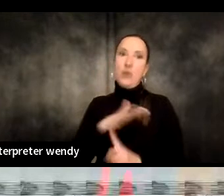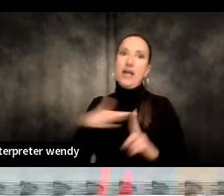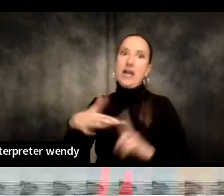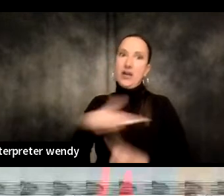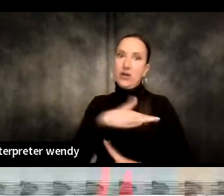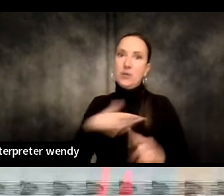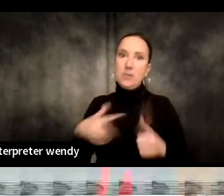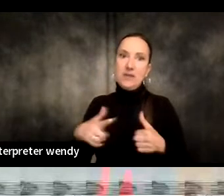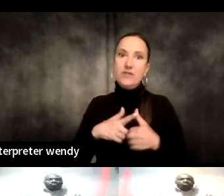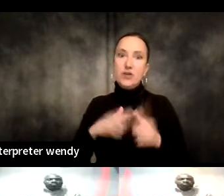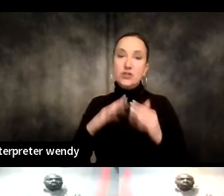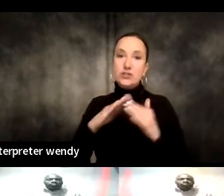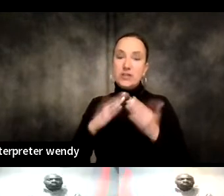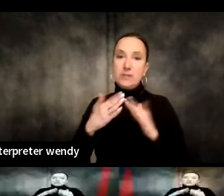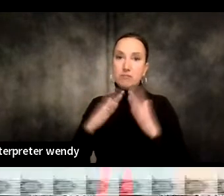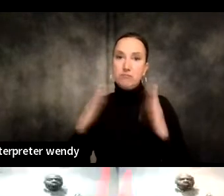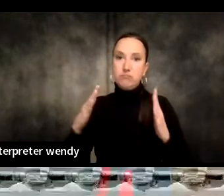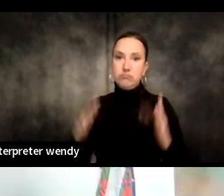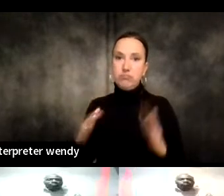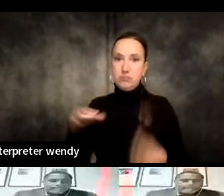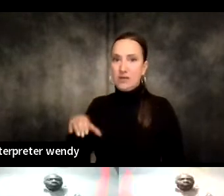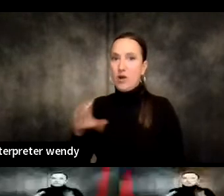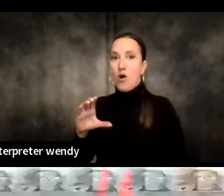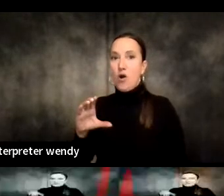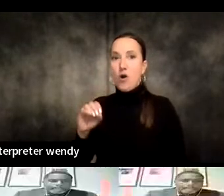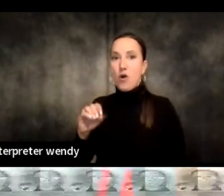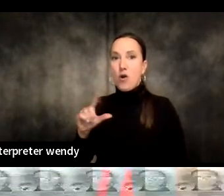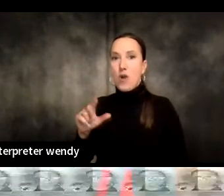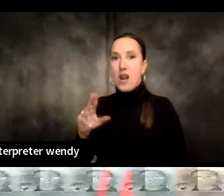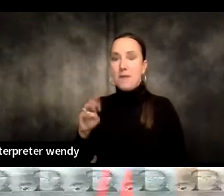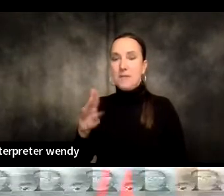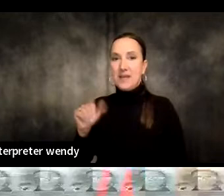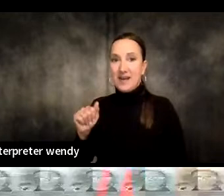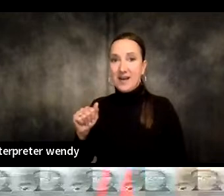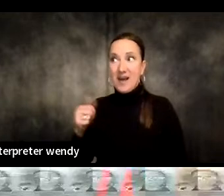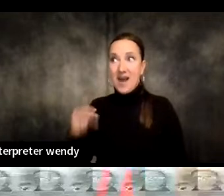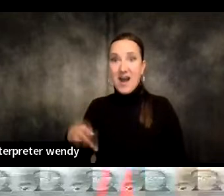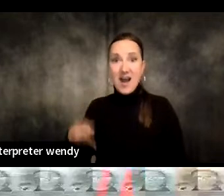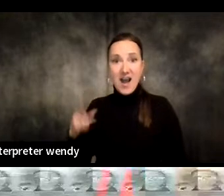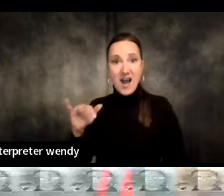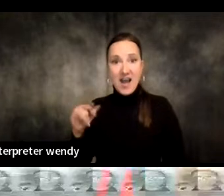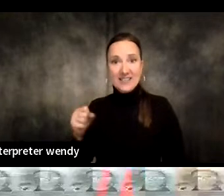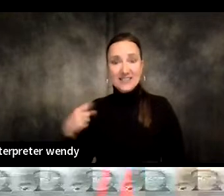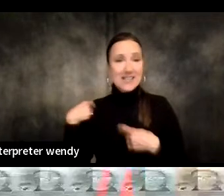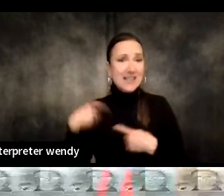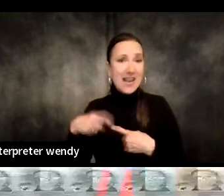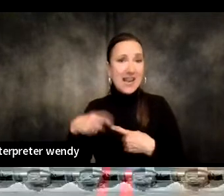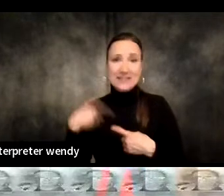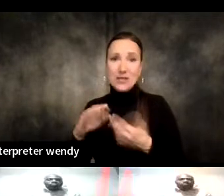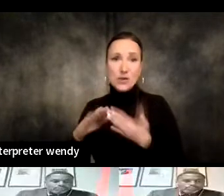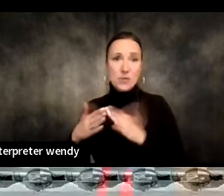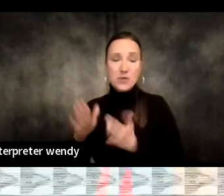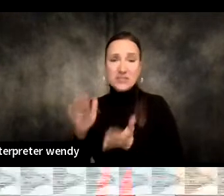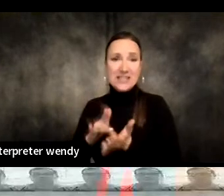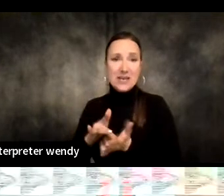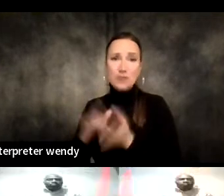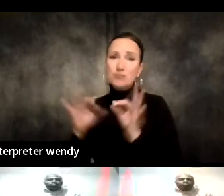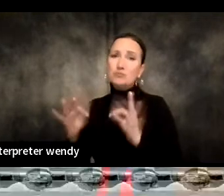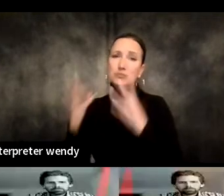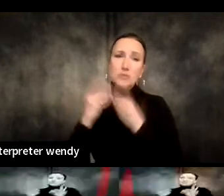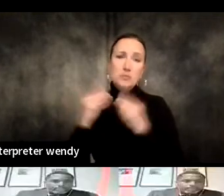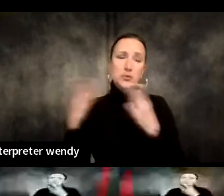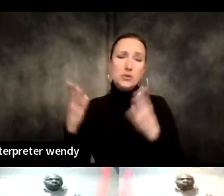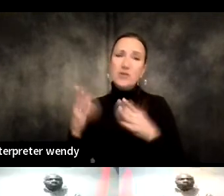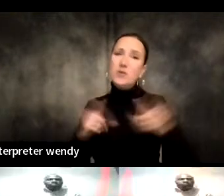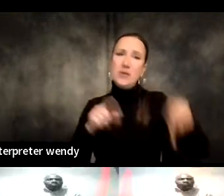My first neighborhood, my first stomping ground was Columbia Heights, and we have the Latin American Youth Center, and it's a beautiful community center that does a lot for the community. And we